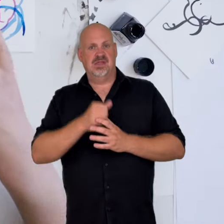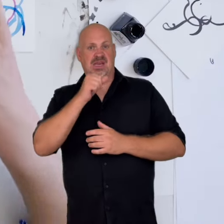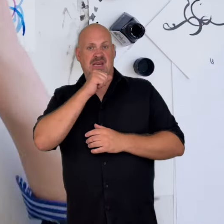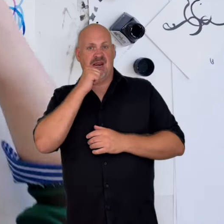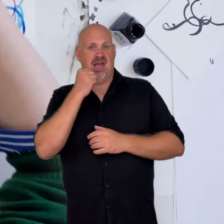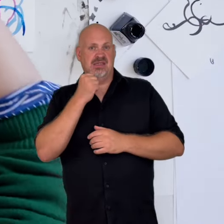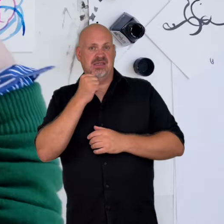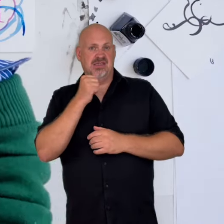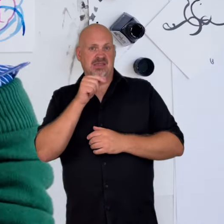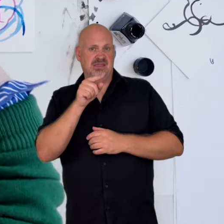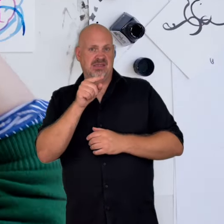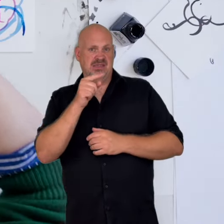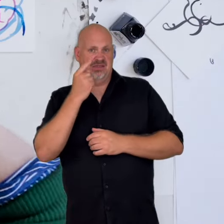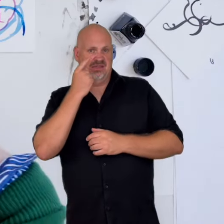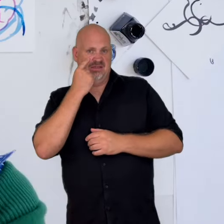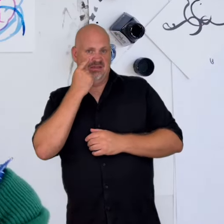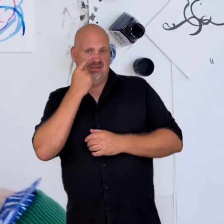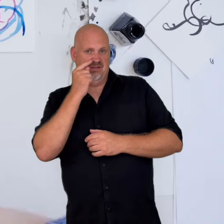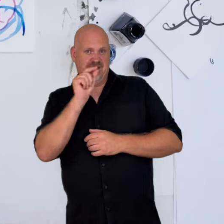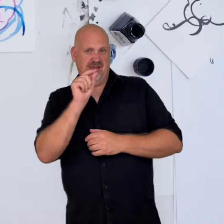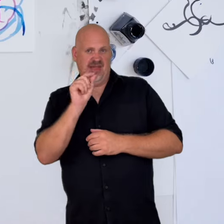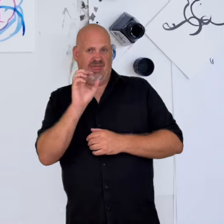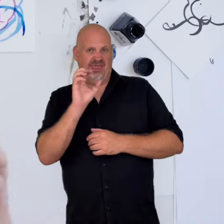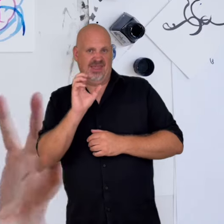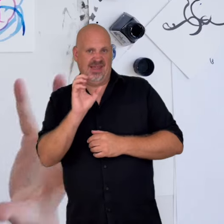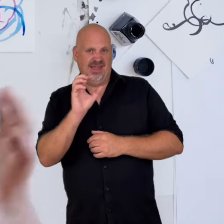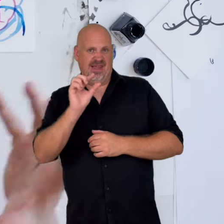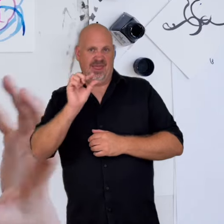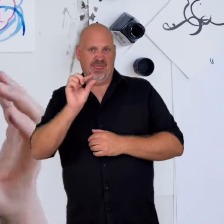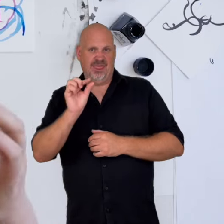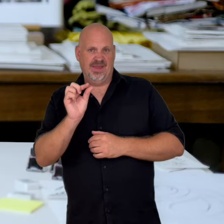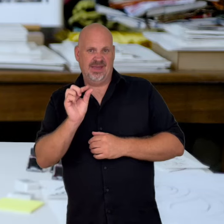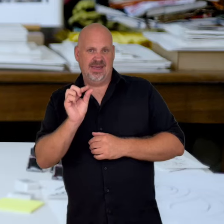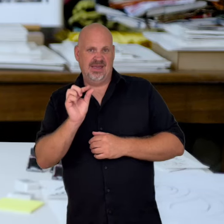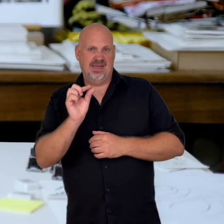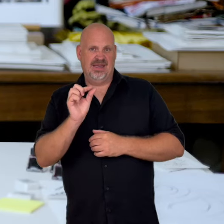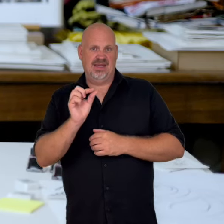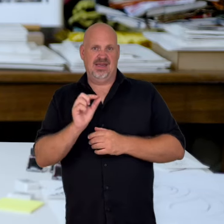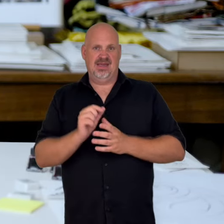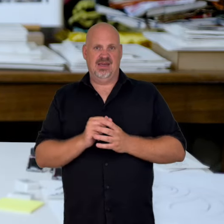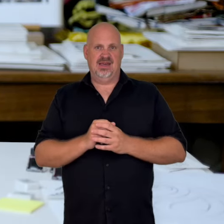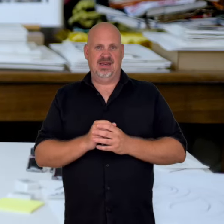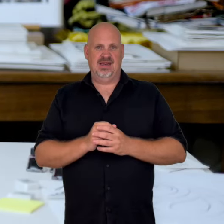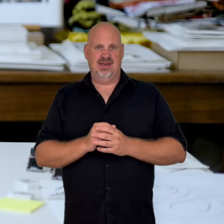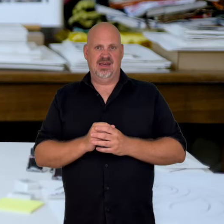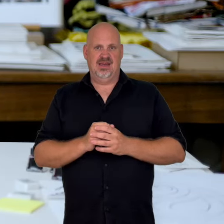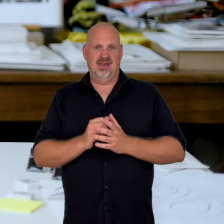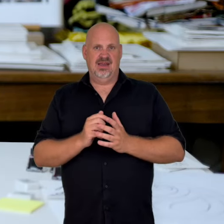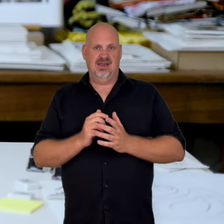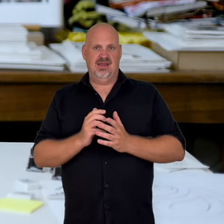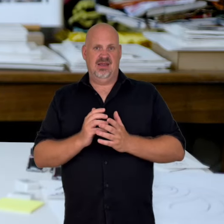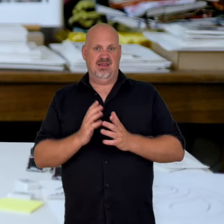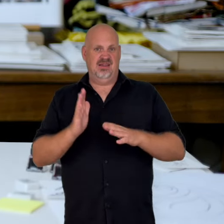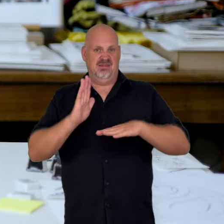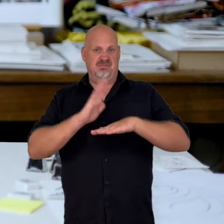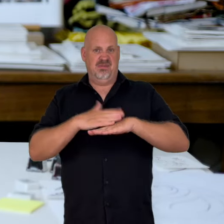but this section in here, I think, is looking a little open. I'm going to do another